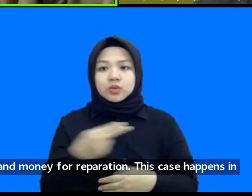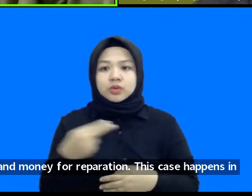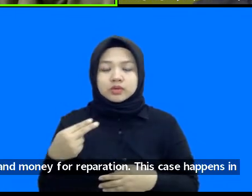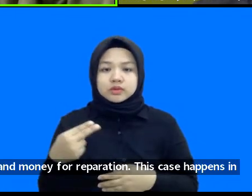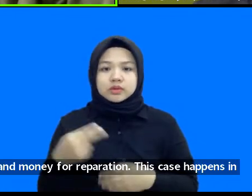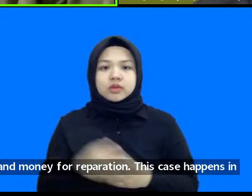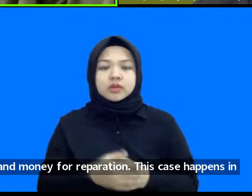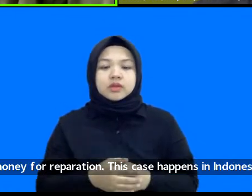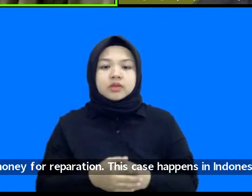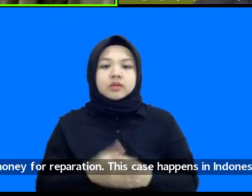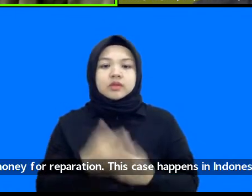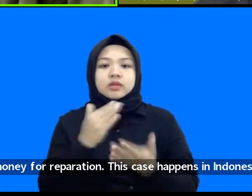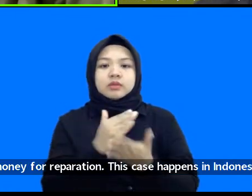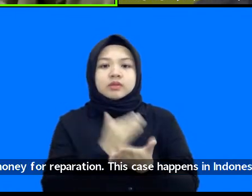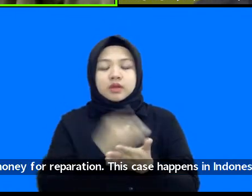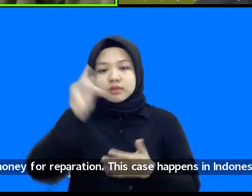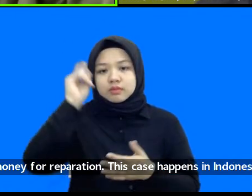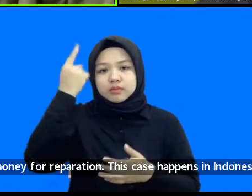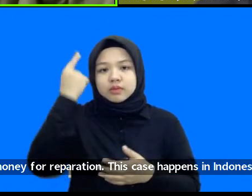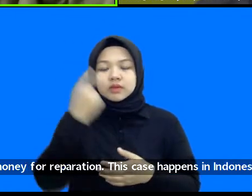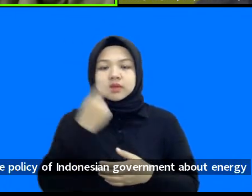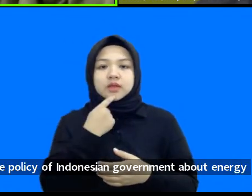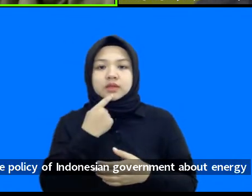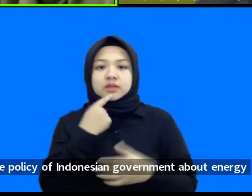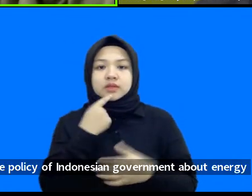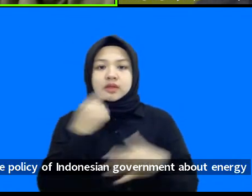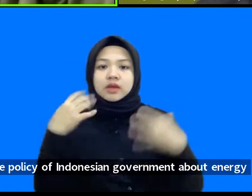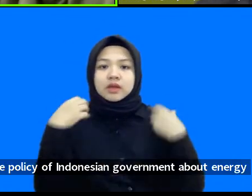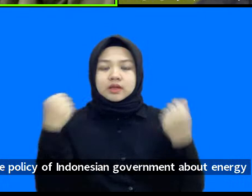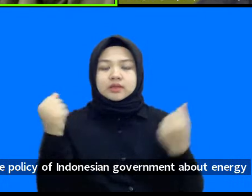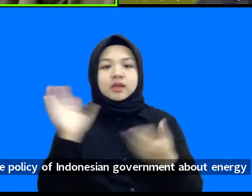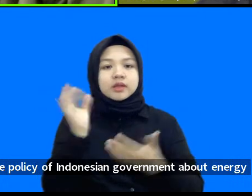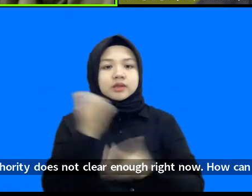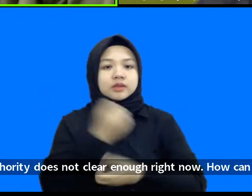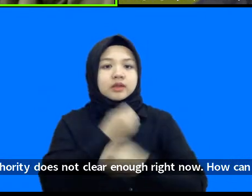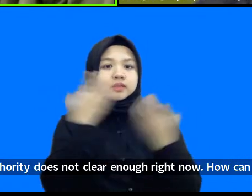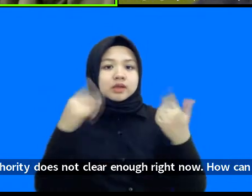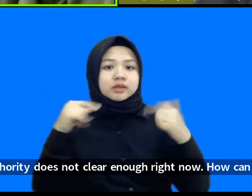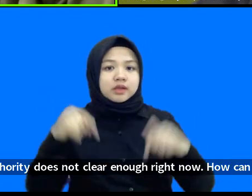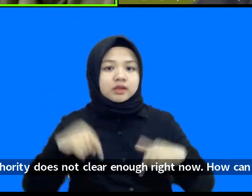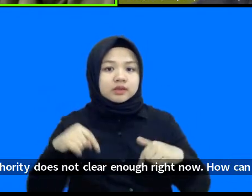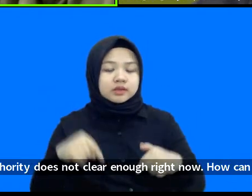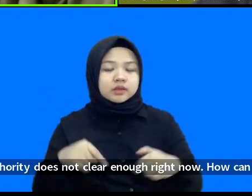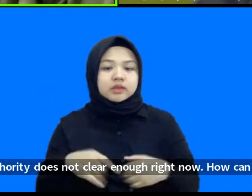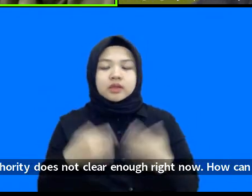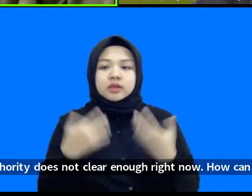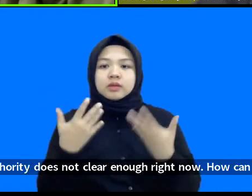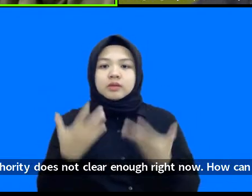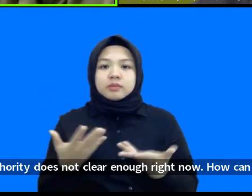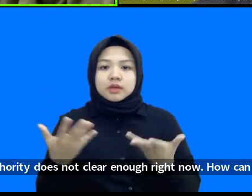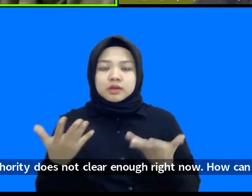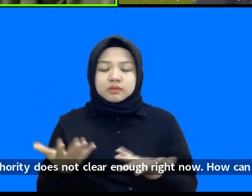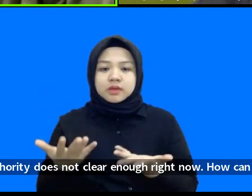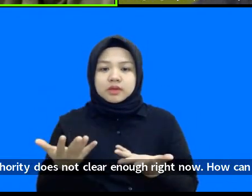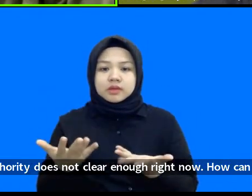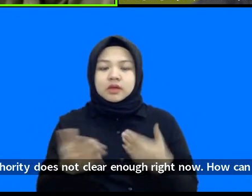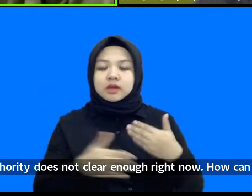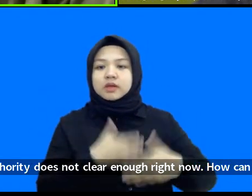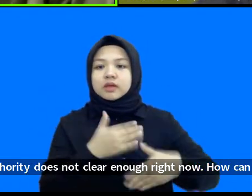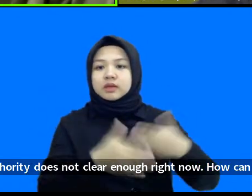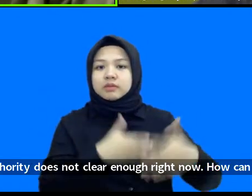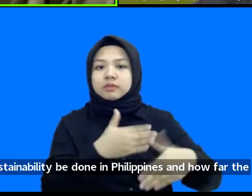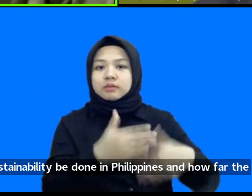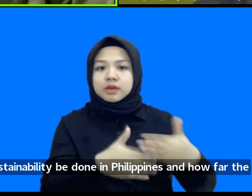energy authority does not clear enough right now. How can sustainability be done in Philippines and how far the role of women